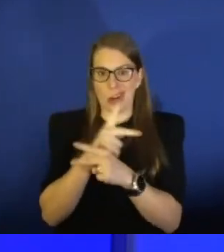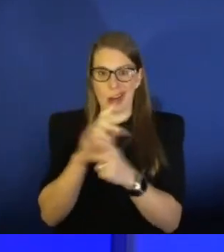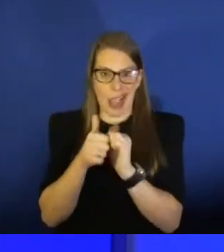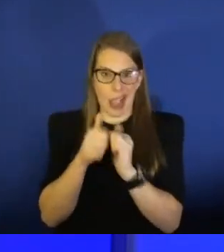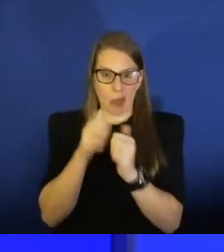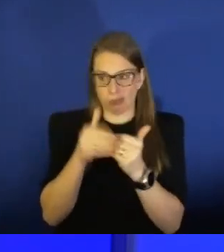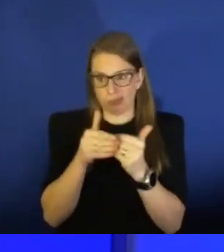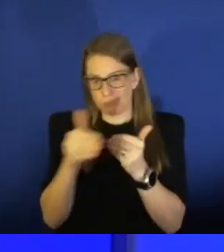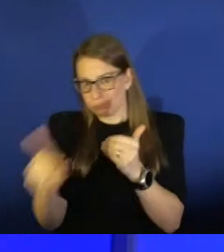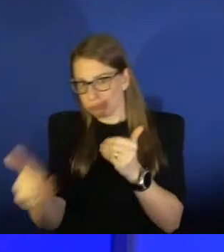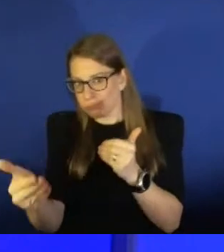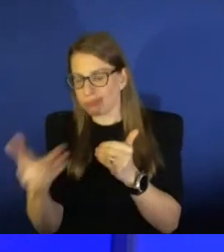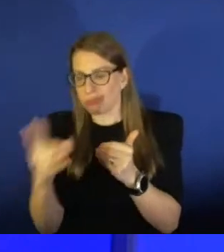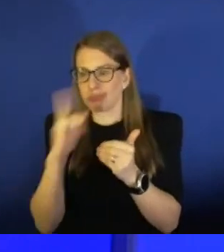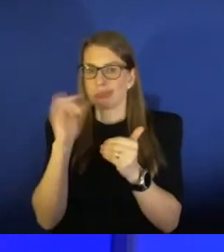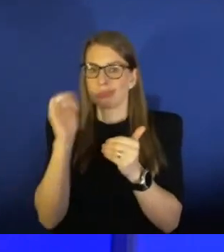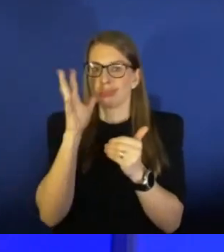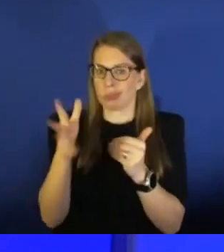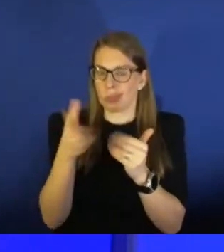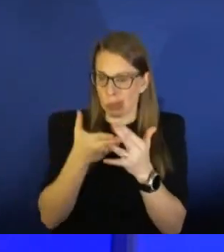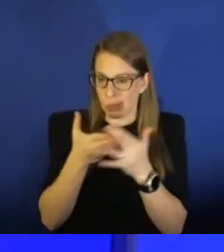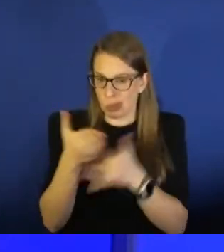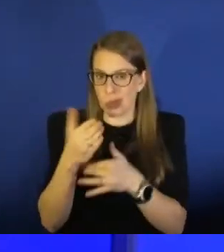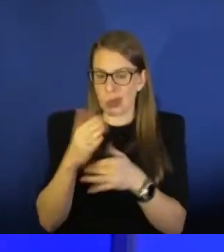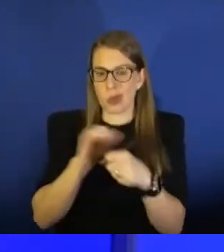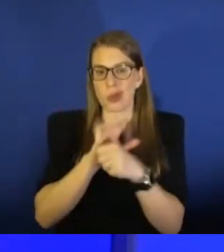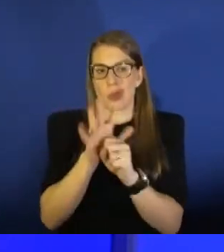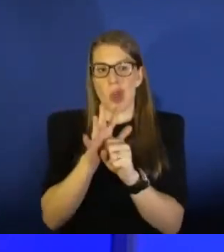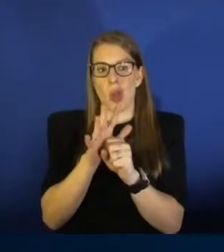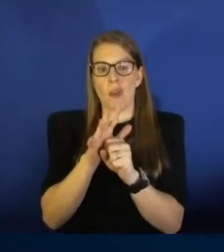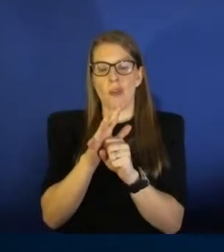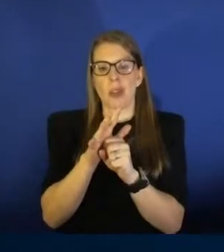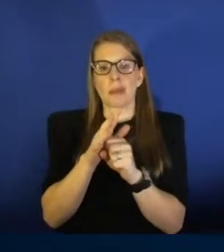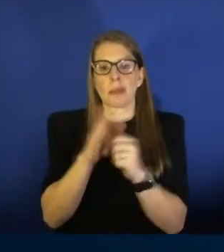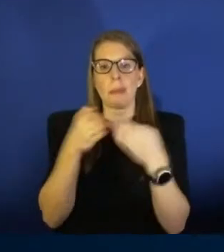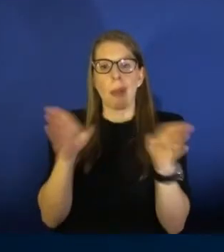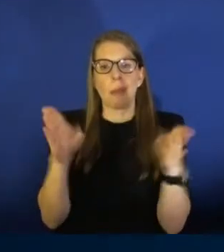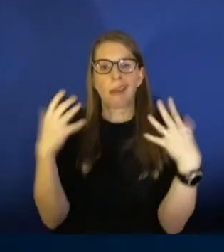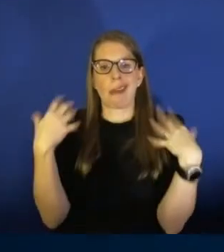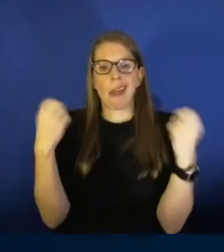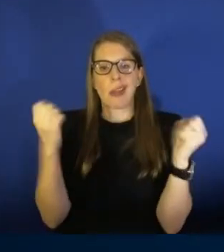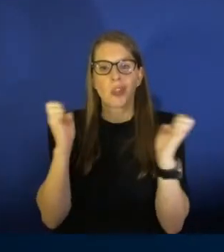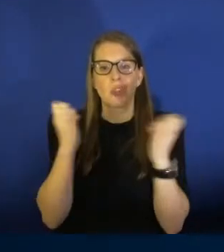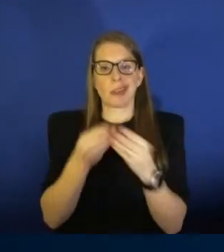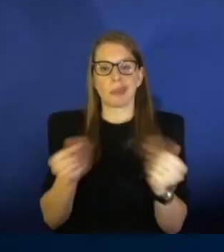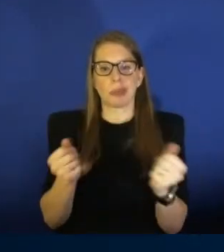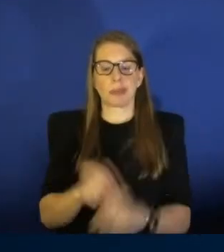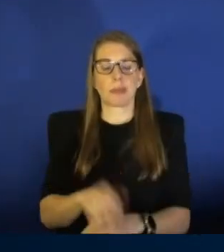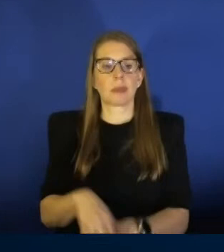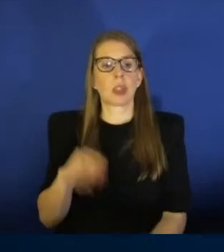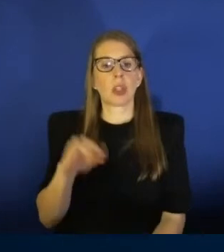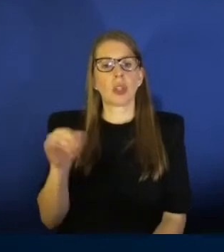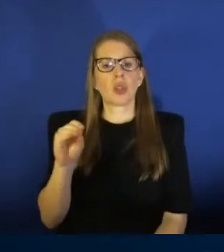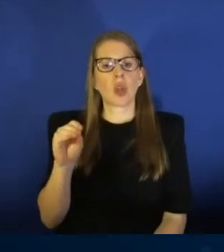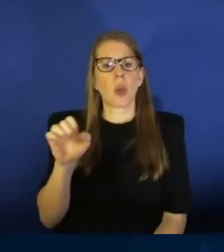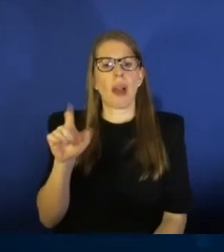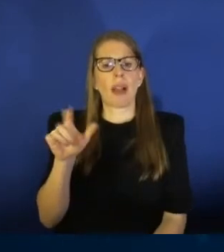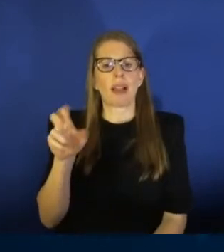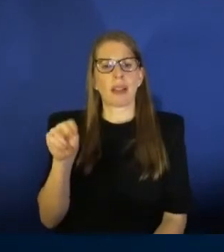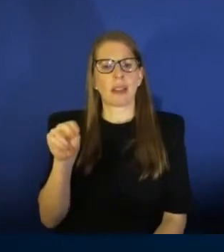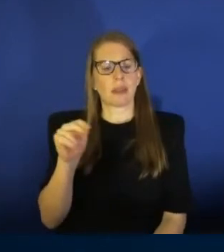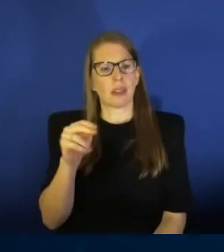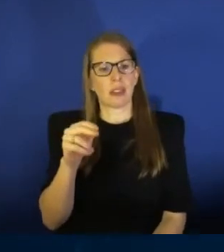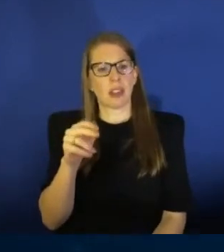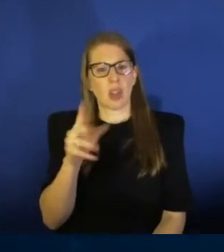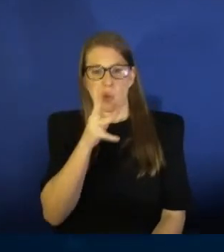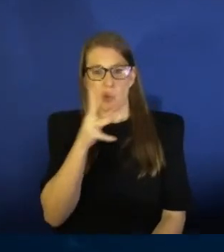when we're through the COVID public health emergency. Dr. Ojo, Joellen wants to know, do they have a definition of rural based